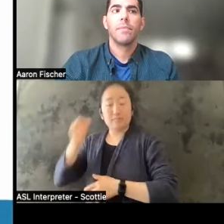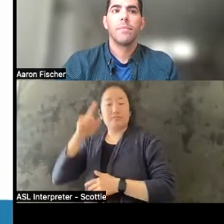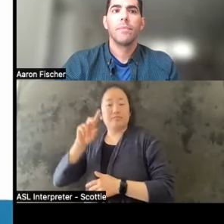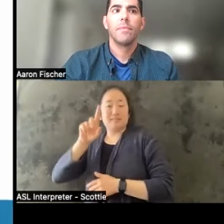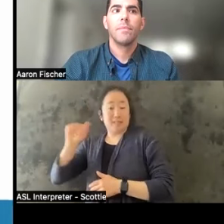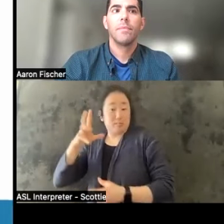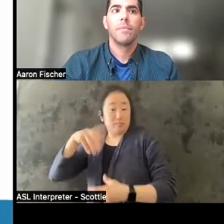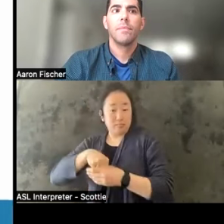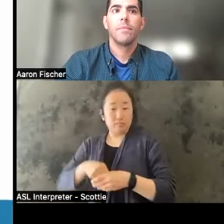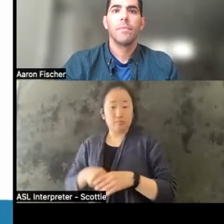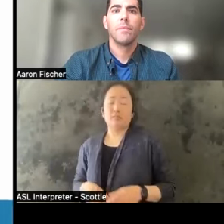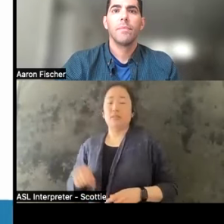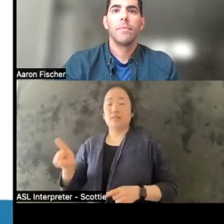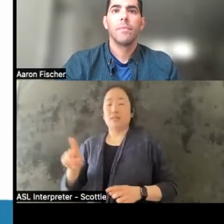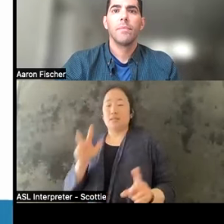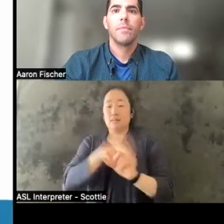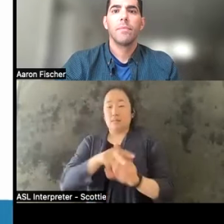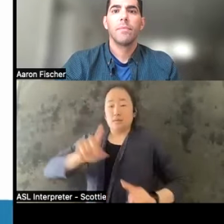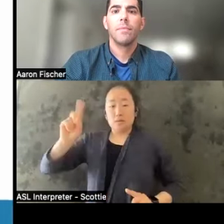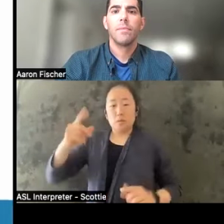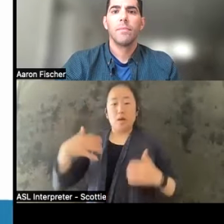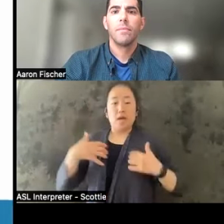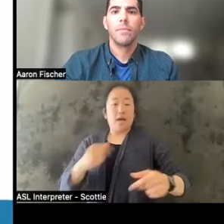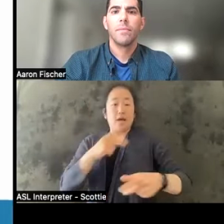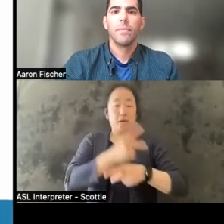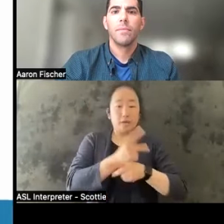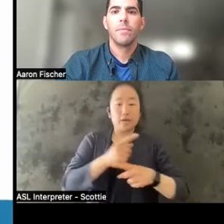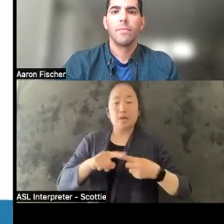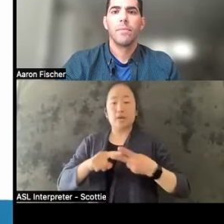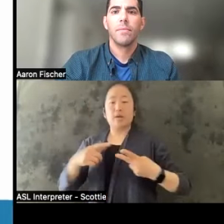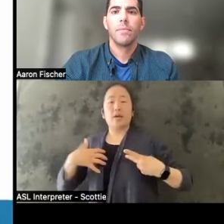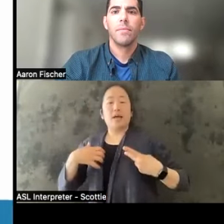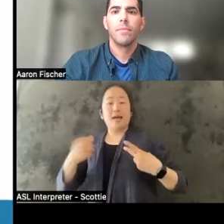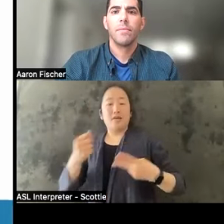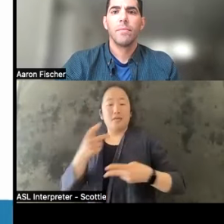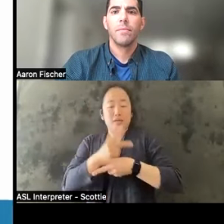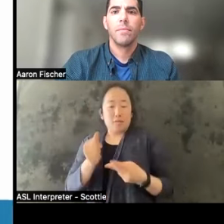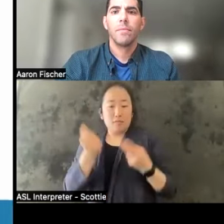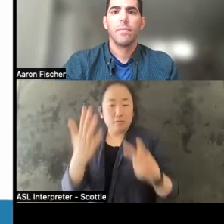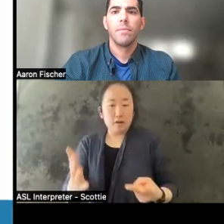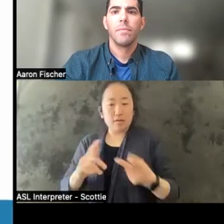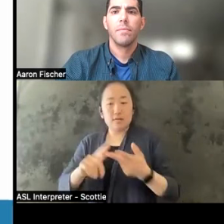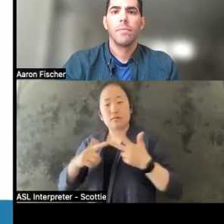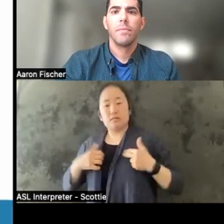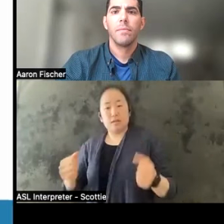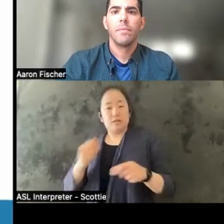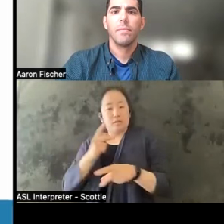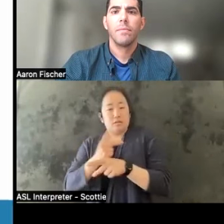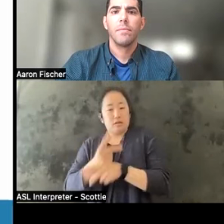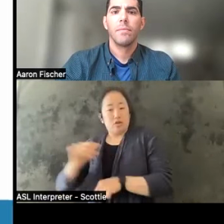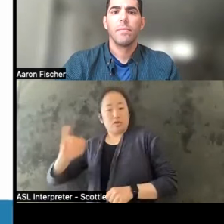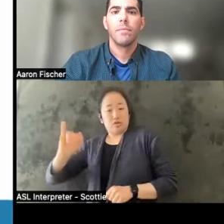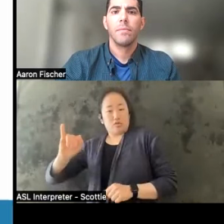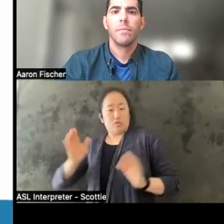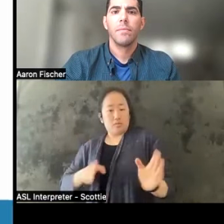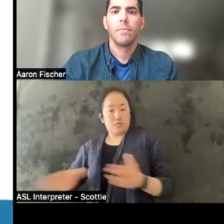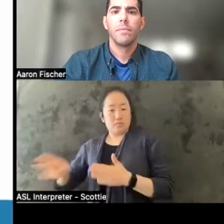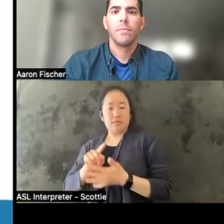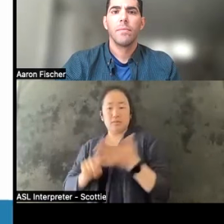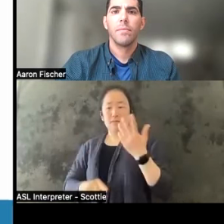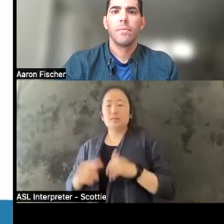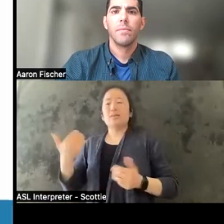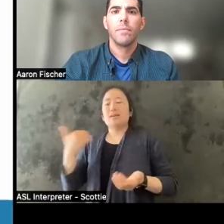healthcare and healthcare providers and health insurance plans. So again, some similar